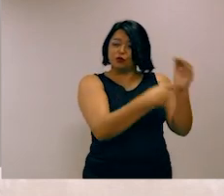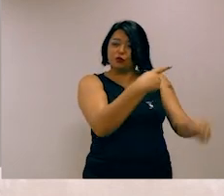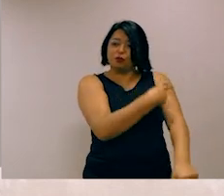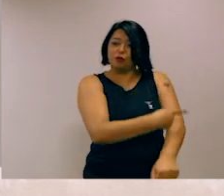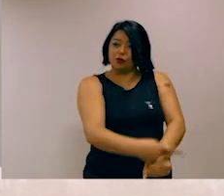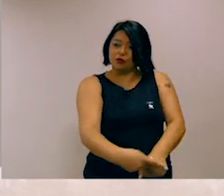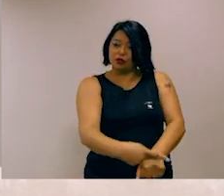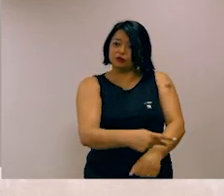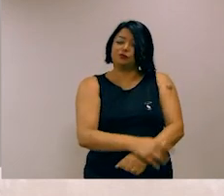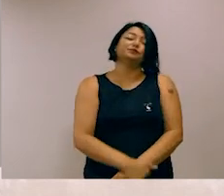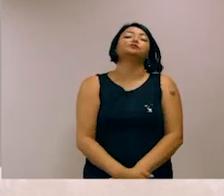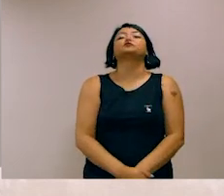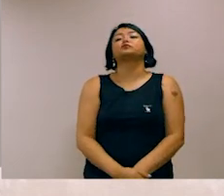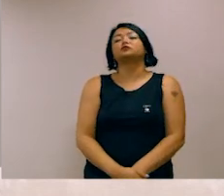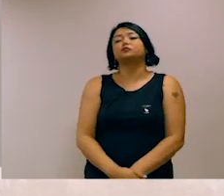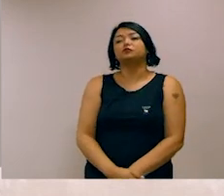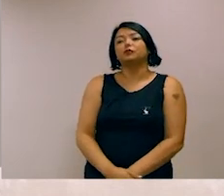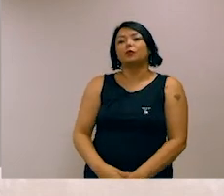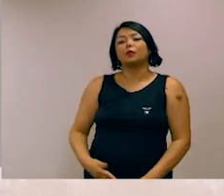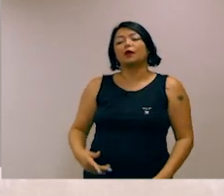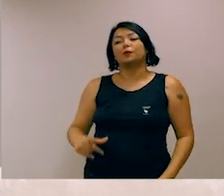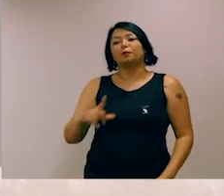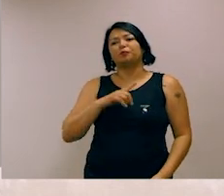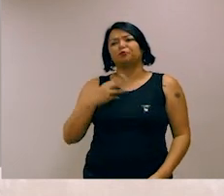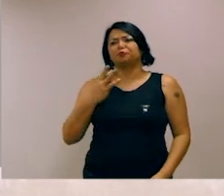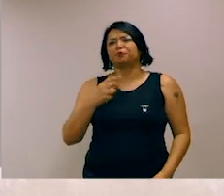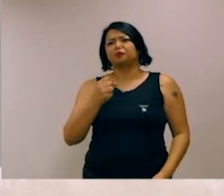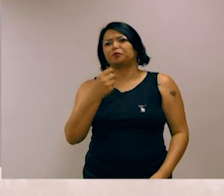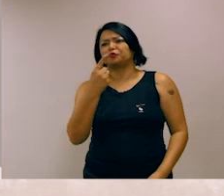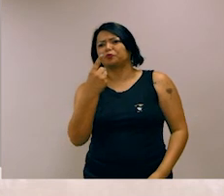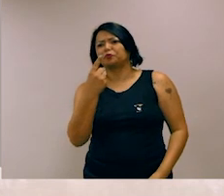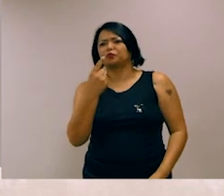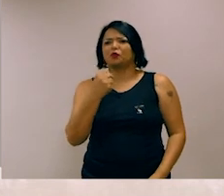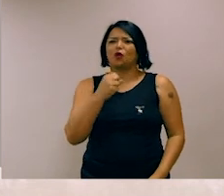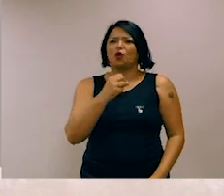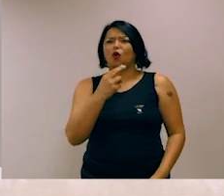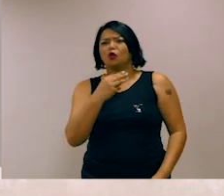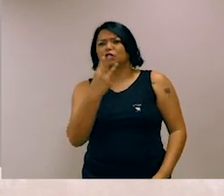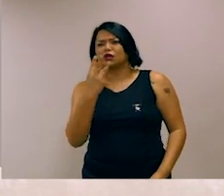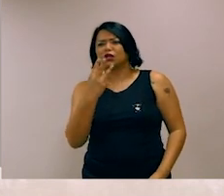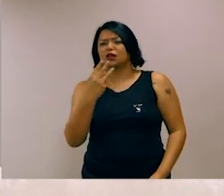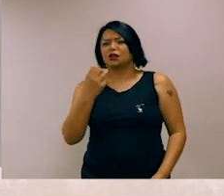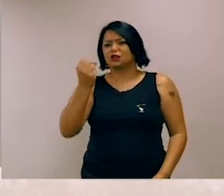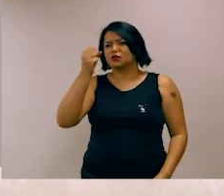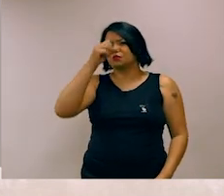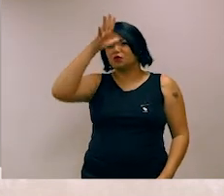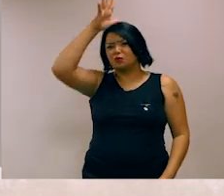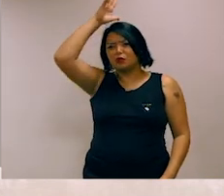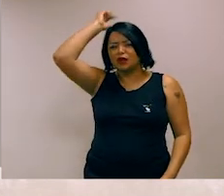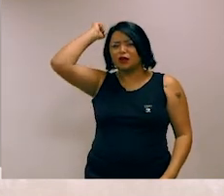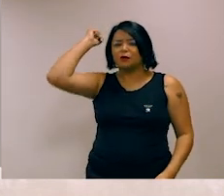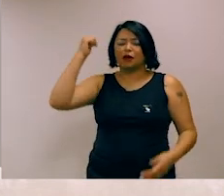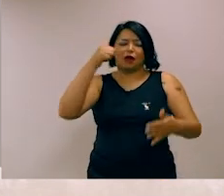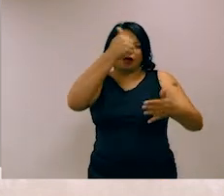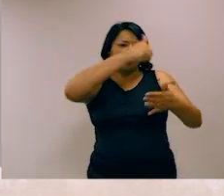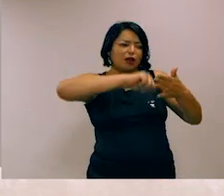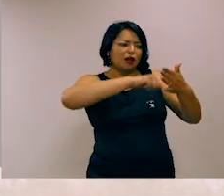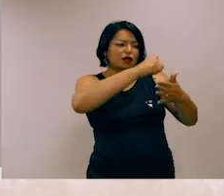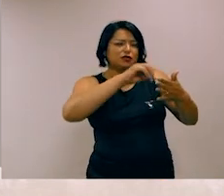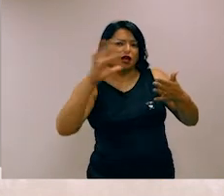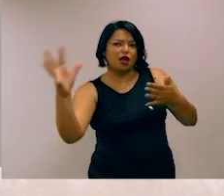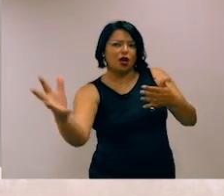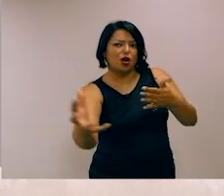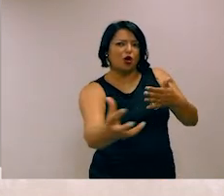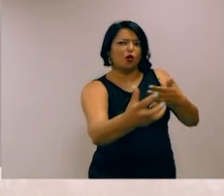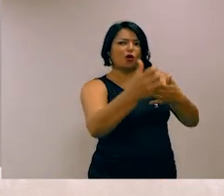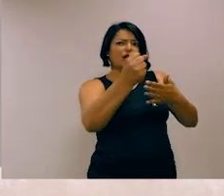2 or 3 firefighters to analyze the data, to propose strategies to our commanders, and also many